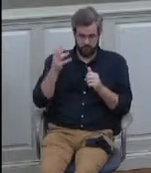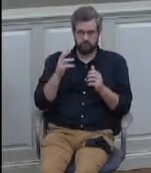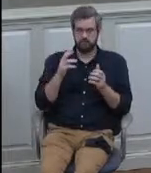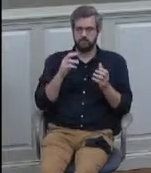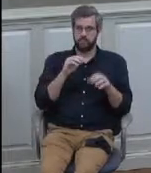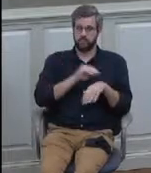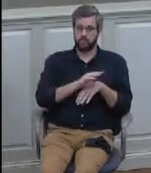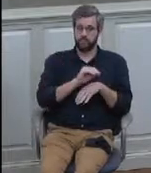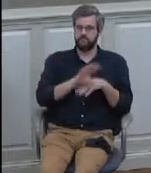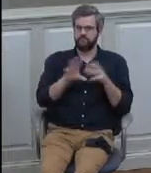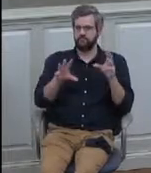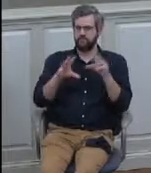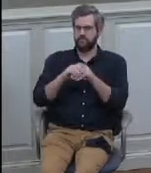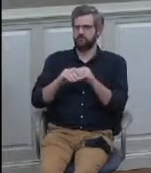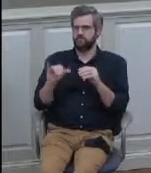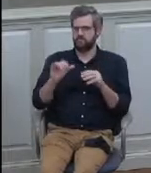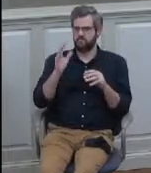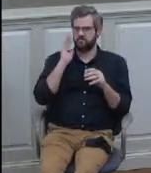well.